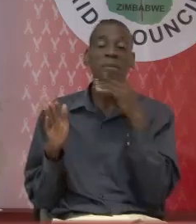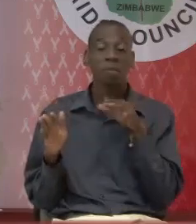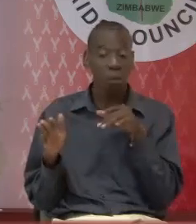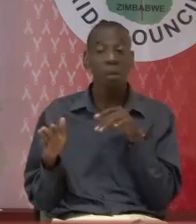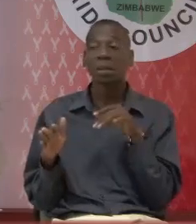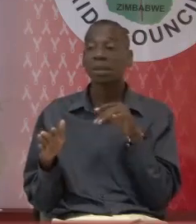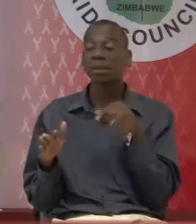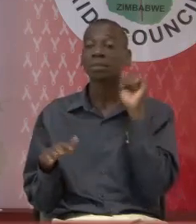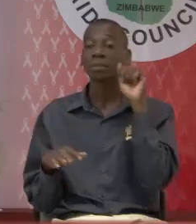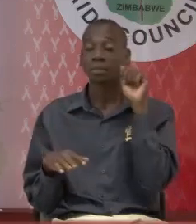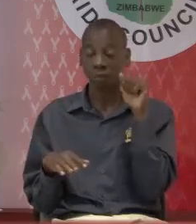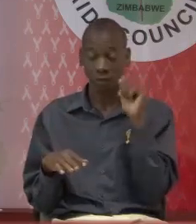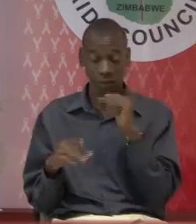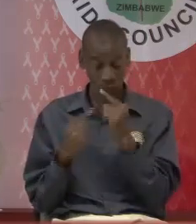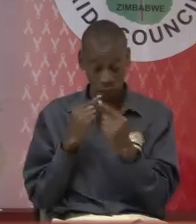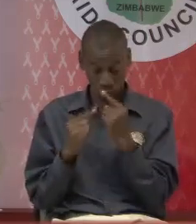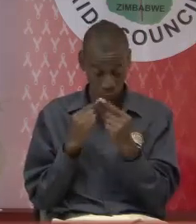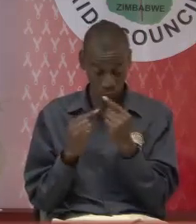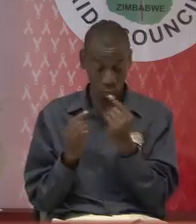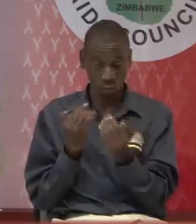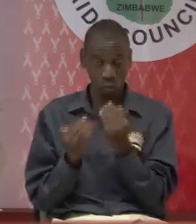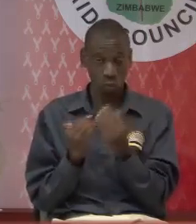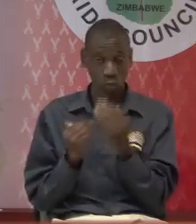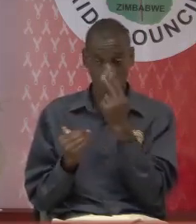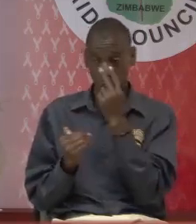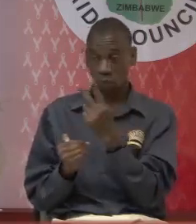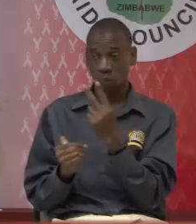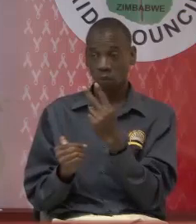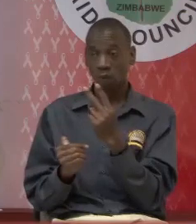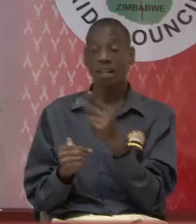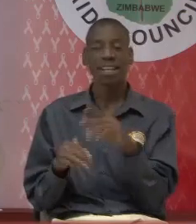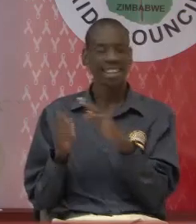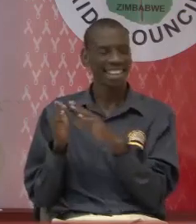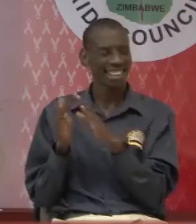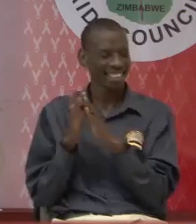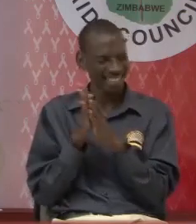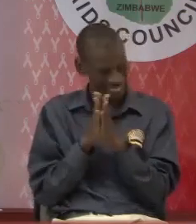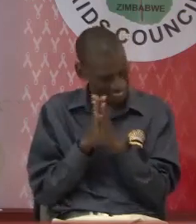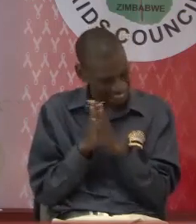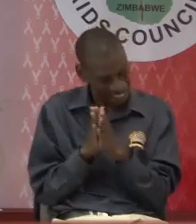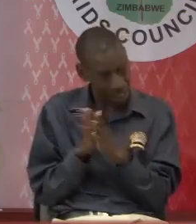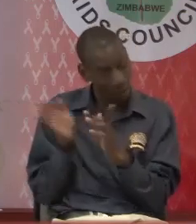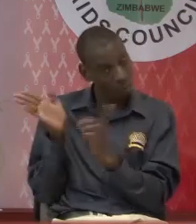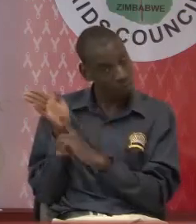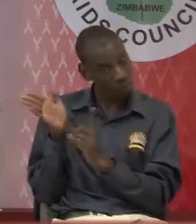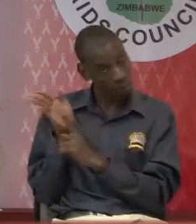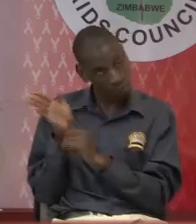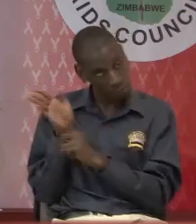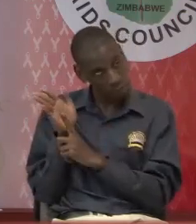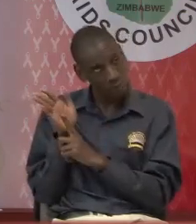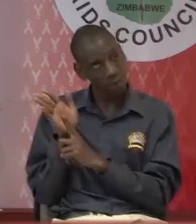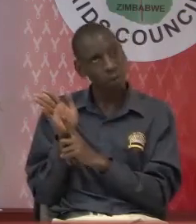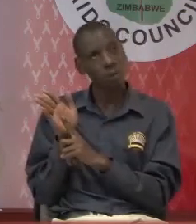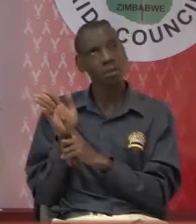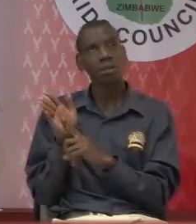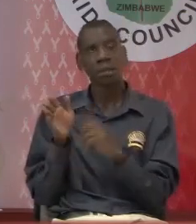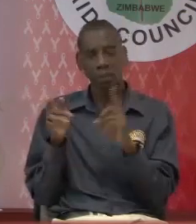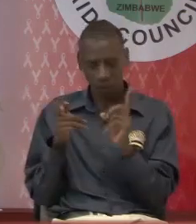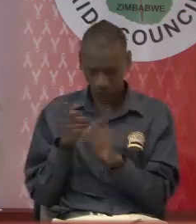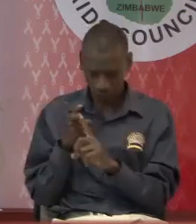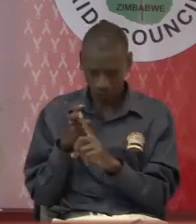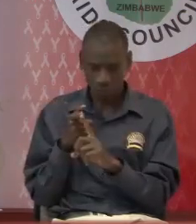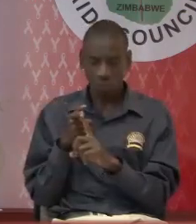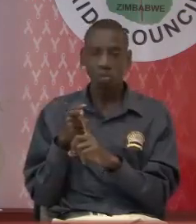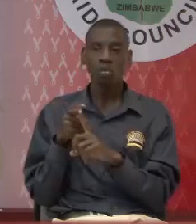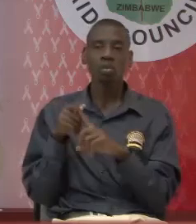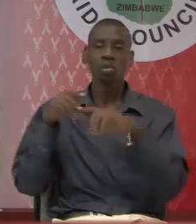ivo pachezvavo senini hangu tichitaura navo ndinotoona kutoti ivo vanozvifarira kuti ndozvatinotoda izvozvozvo saka inini secommunity